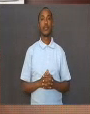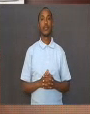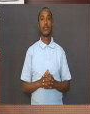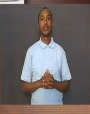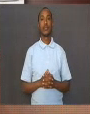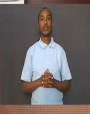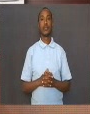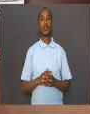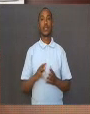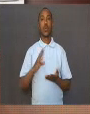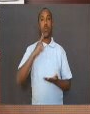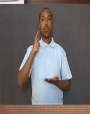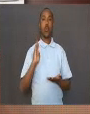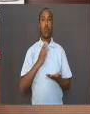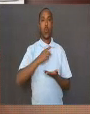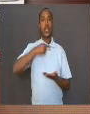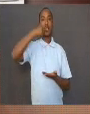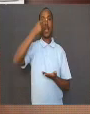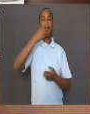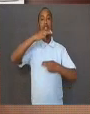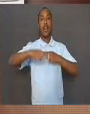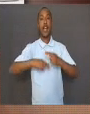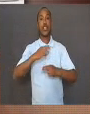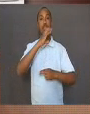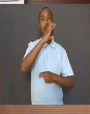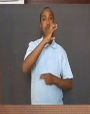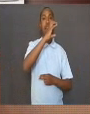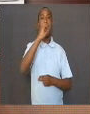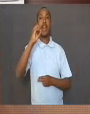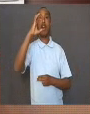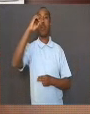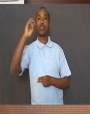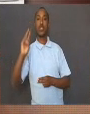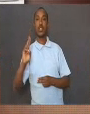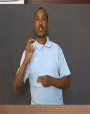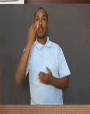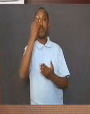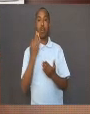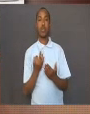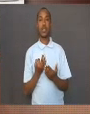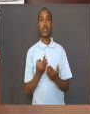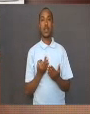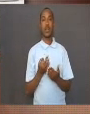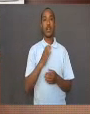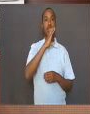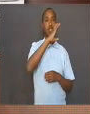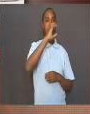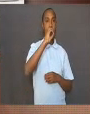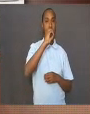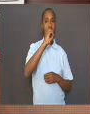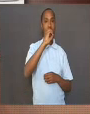We would say the reaction of carbon and oxygen forms